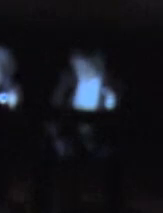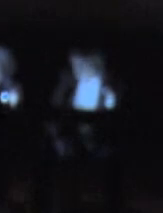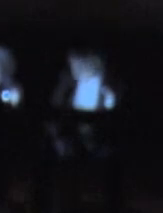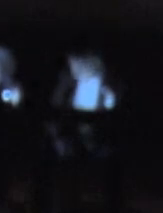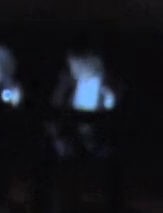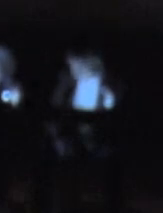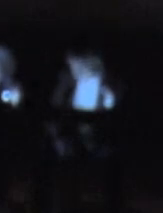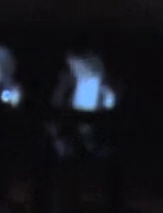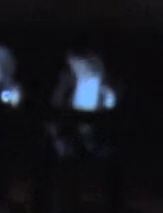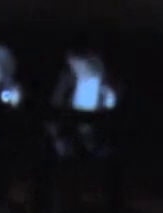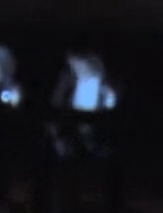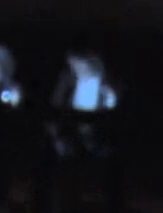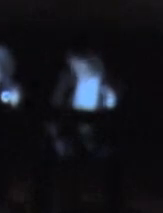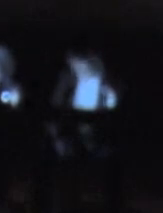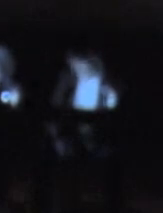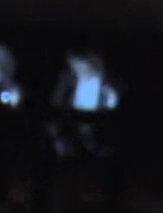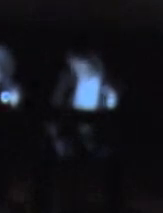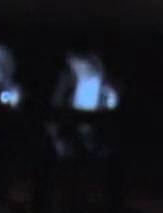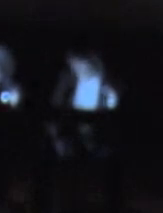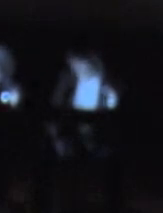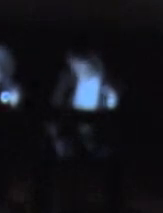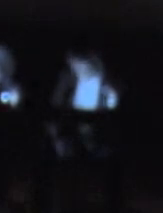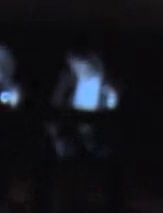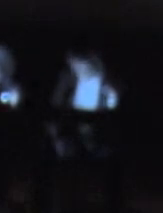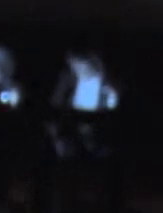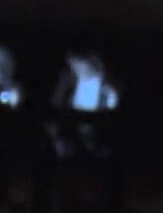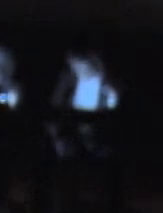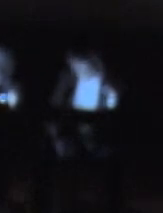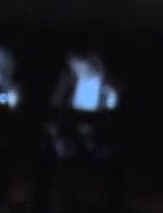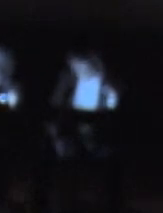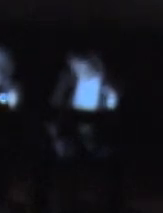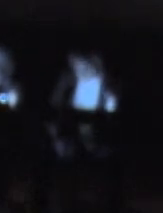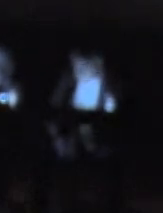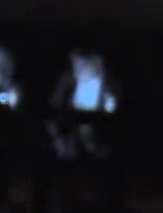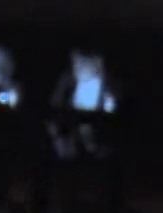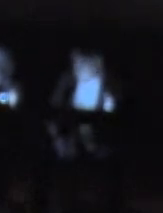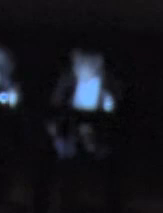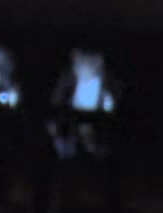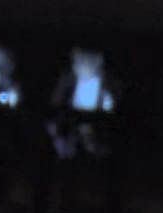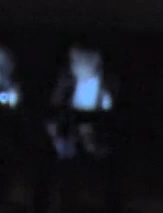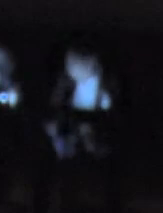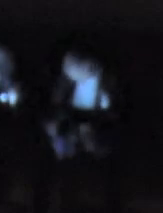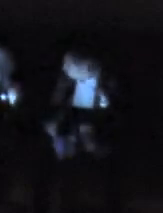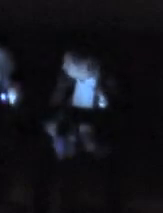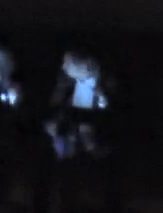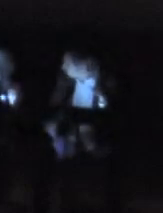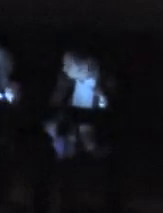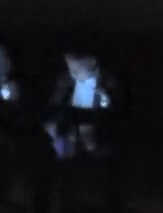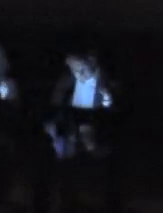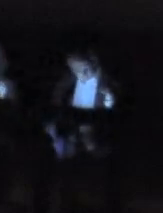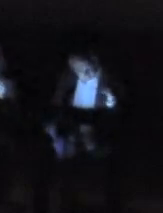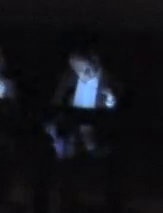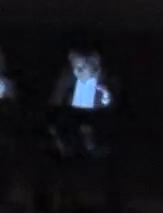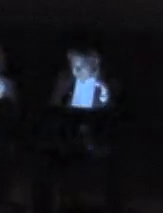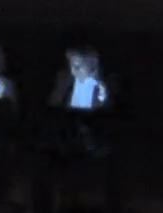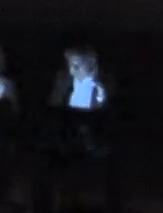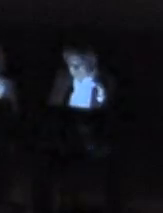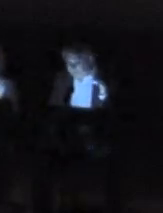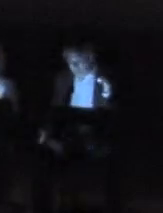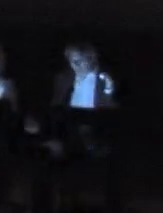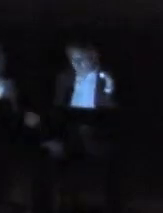wife yeah yeah are you scared no not at